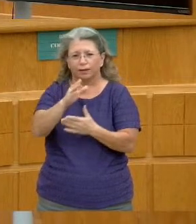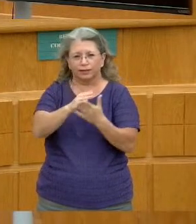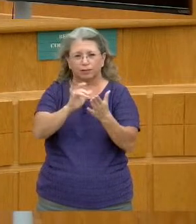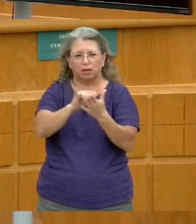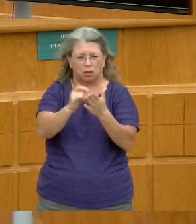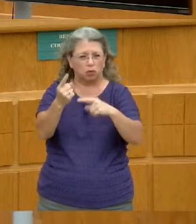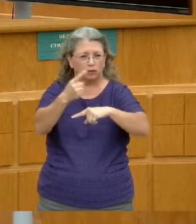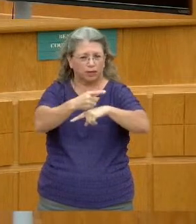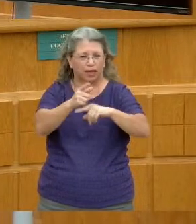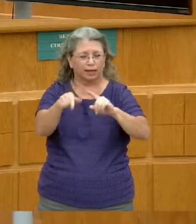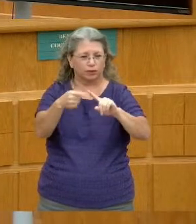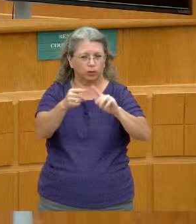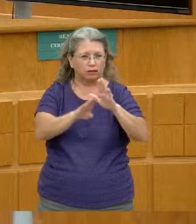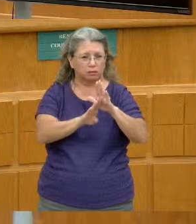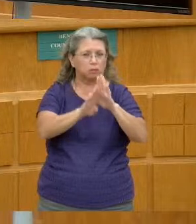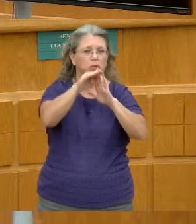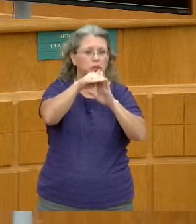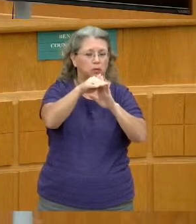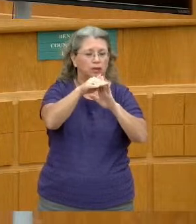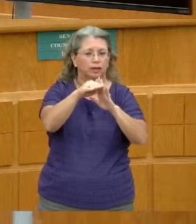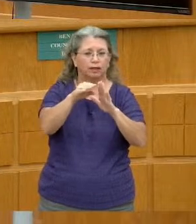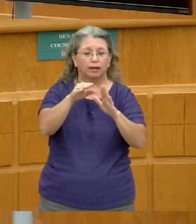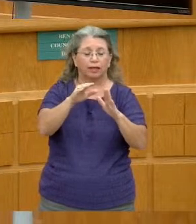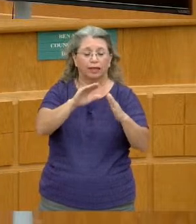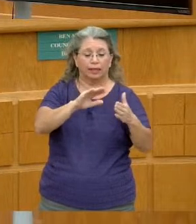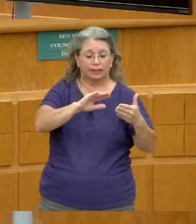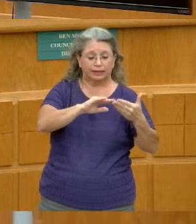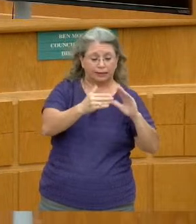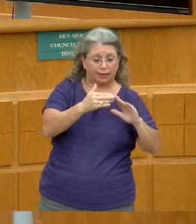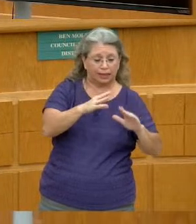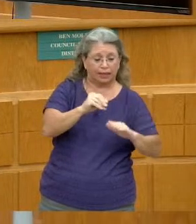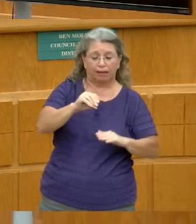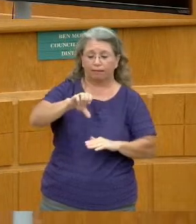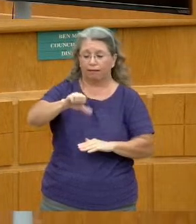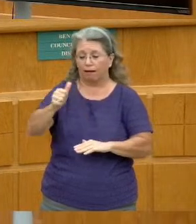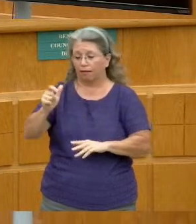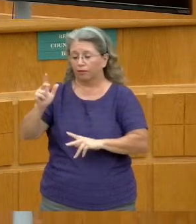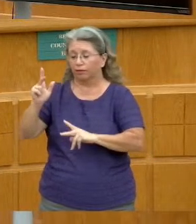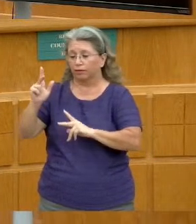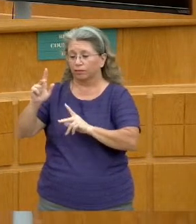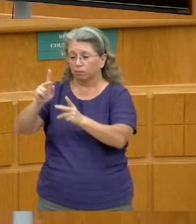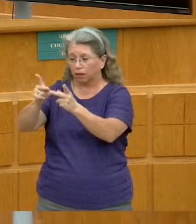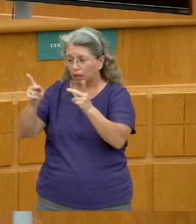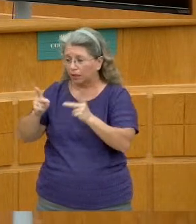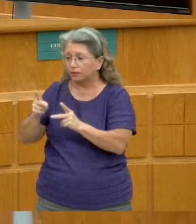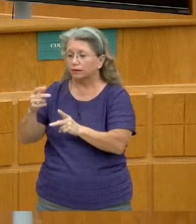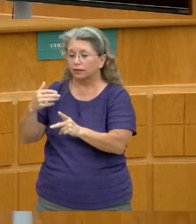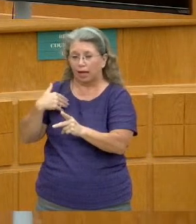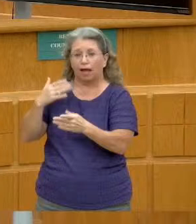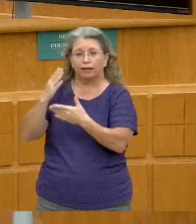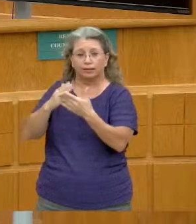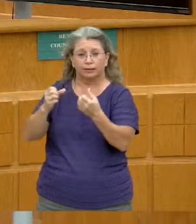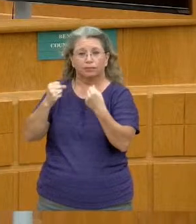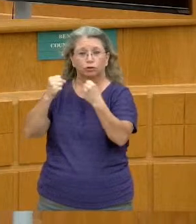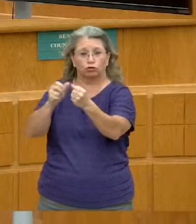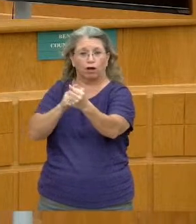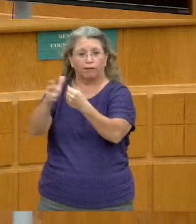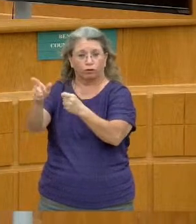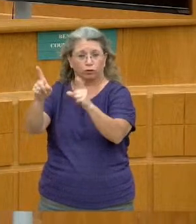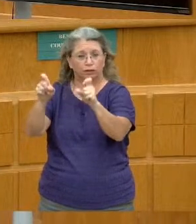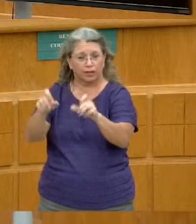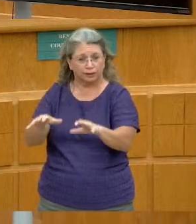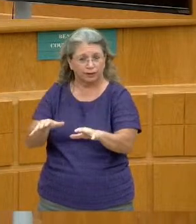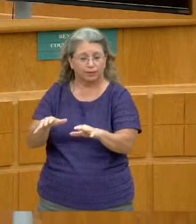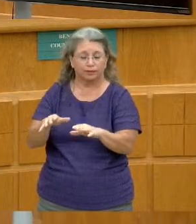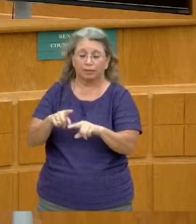days, the city and others were conducting some pretty significant drive-through testing operations.